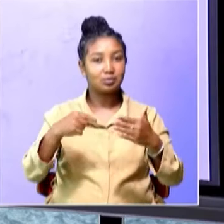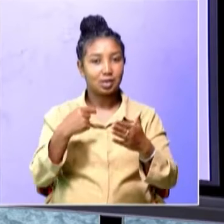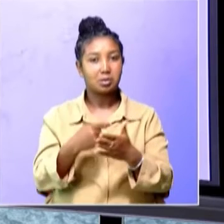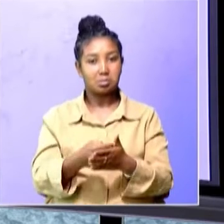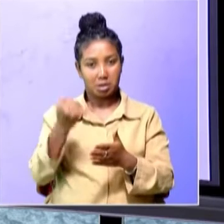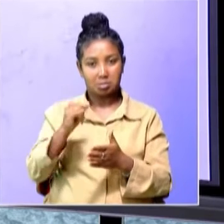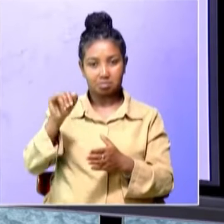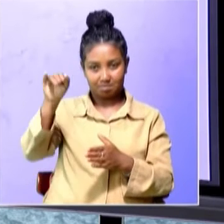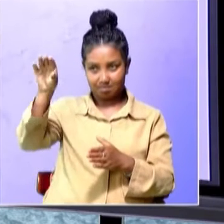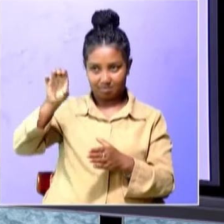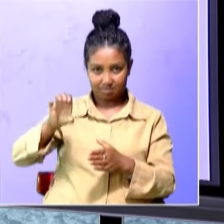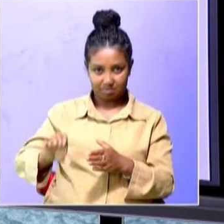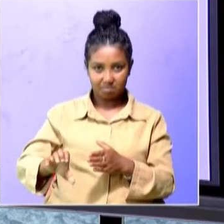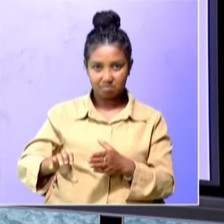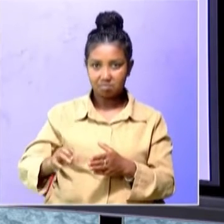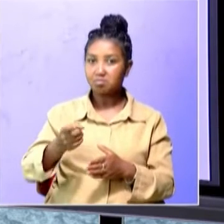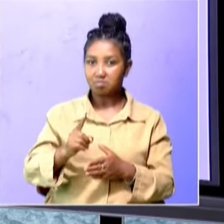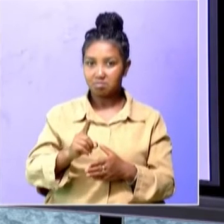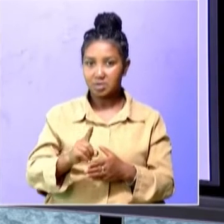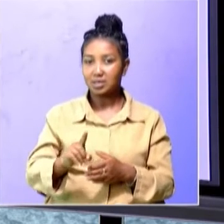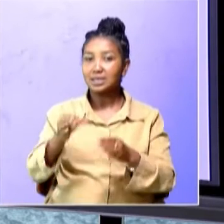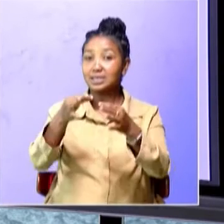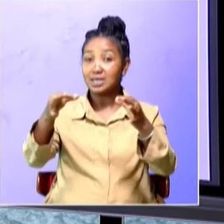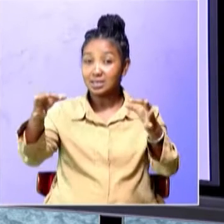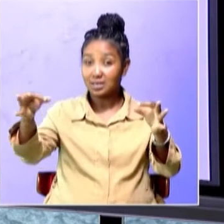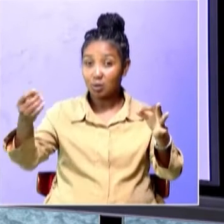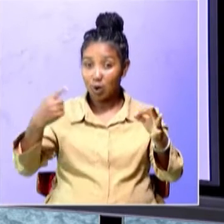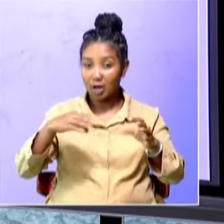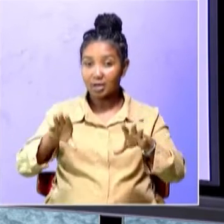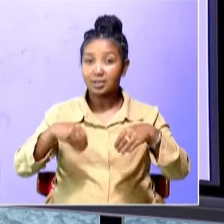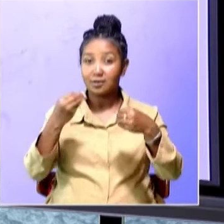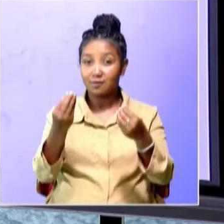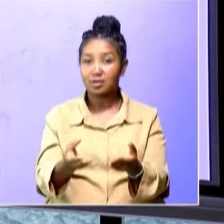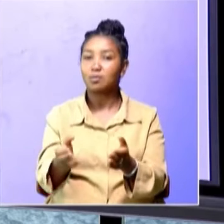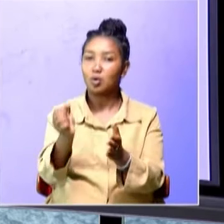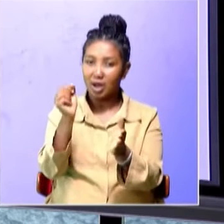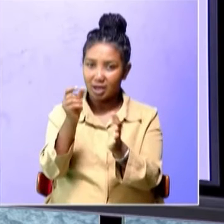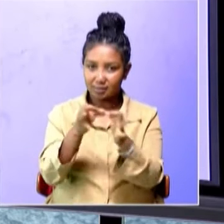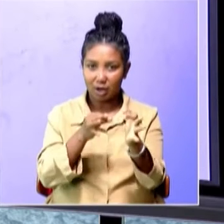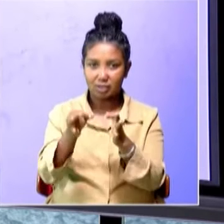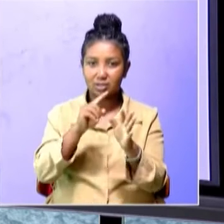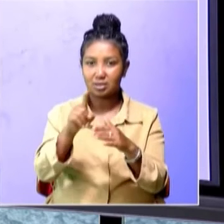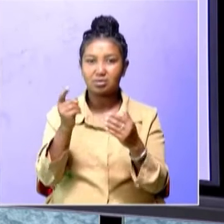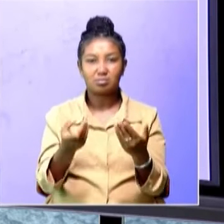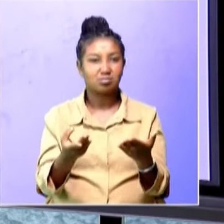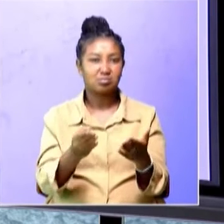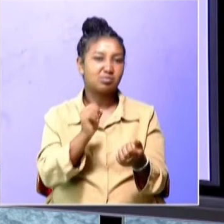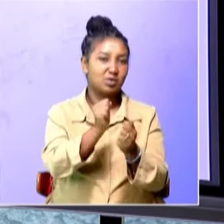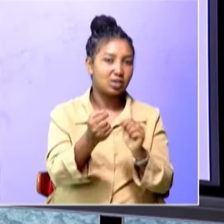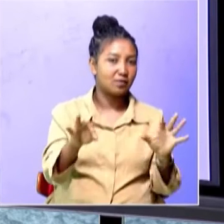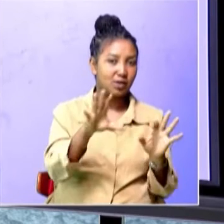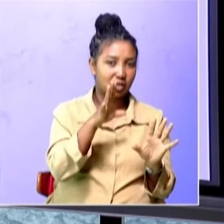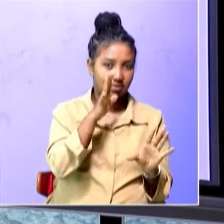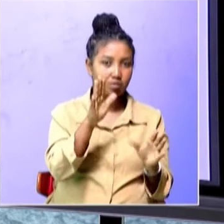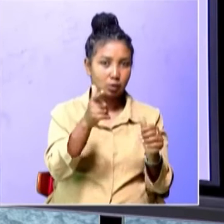come up with this because that is the sentence that we are giving more explanation about. So we don't have to change